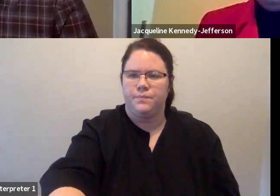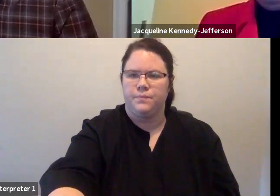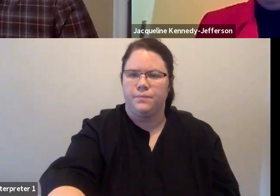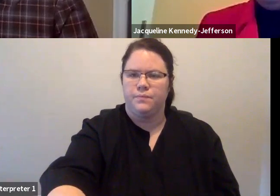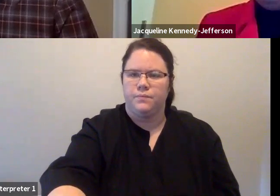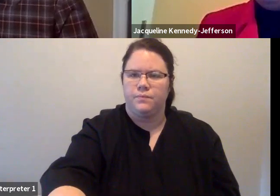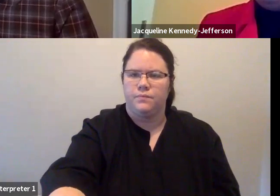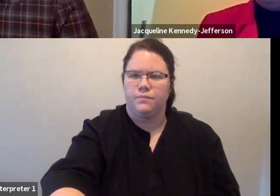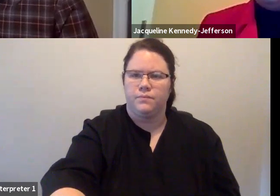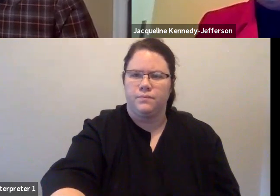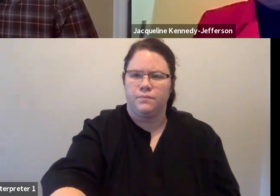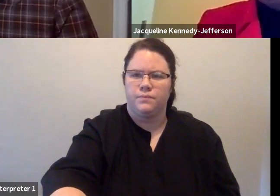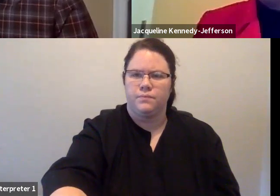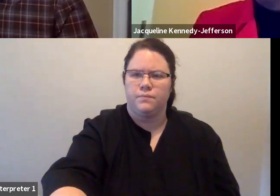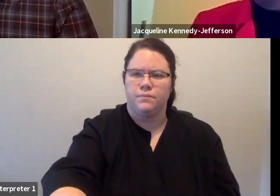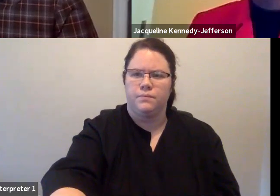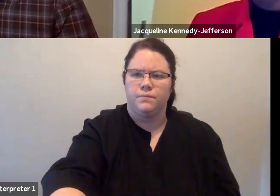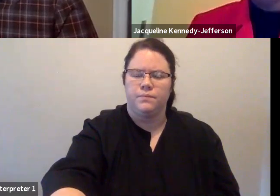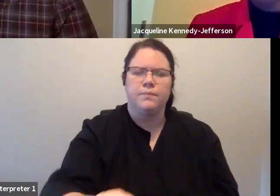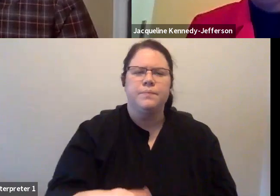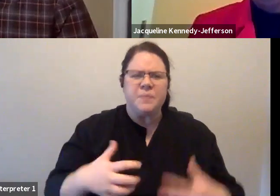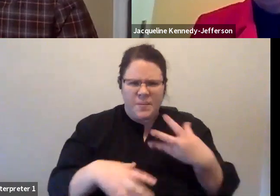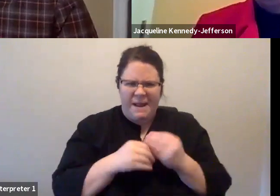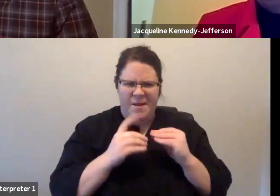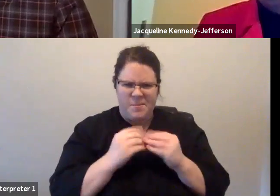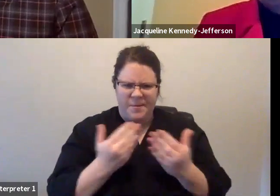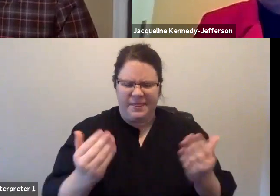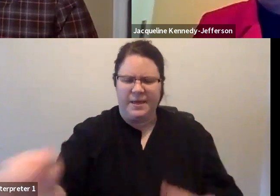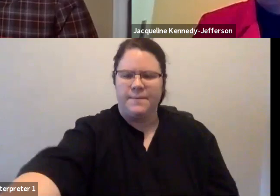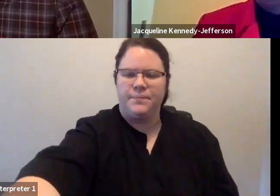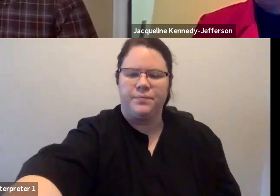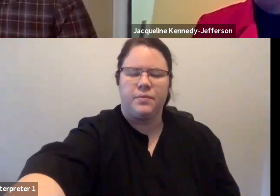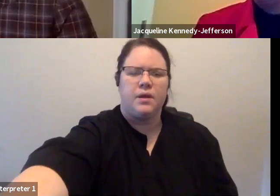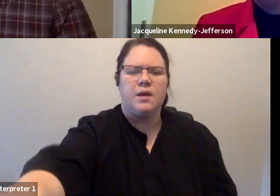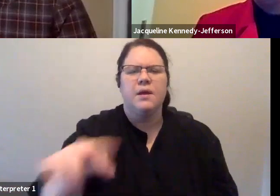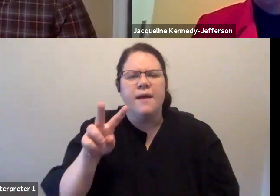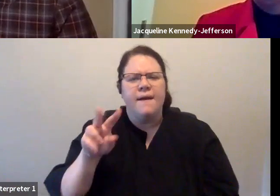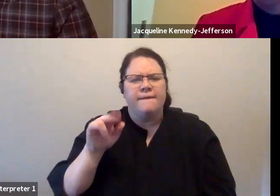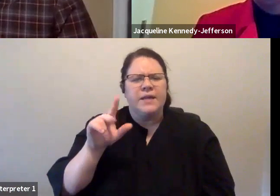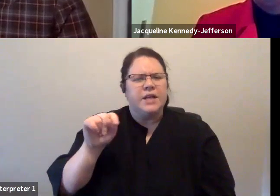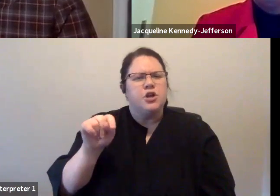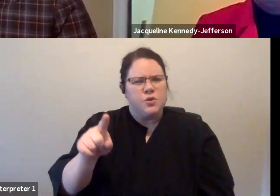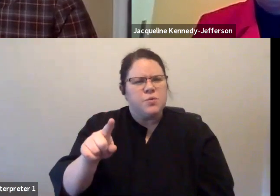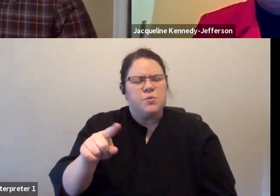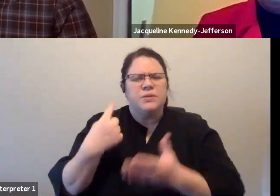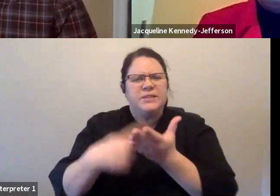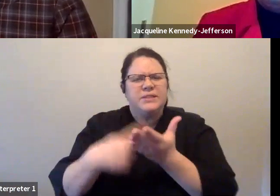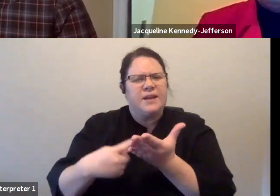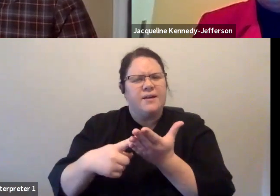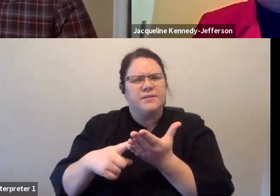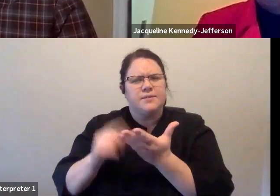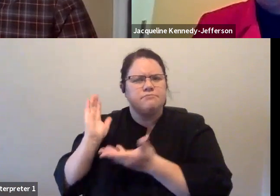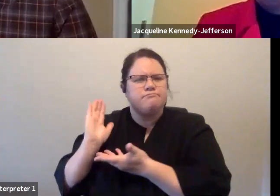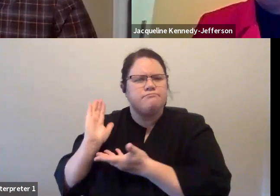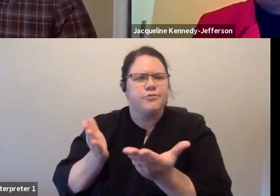Can I just add one other thing? Which Go ahead. is, Vincent, when you talked about counseling services, I